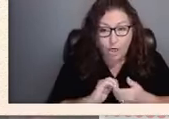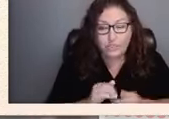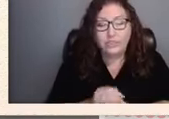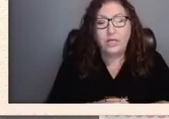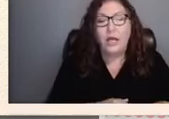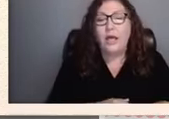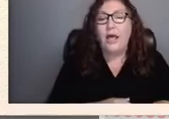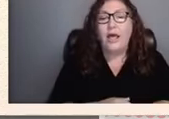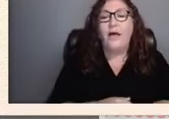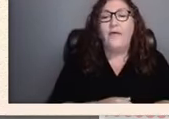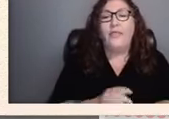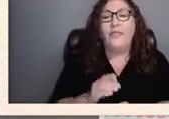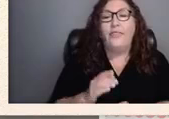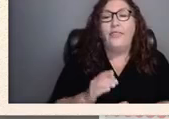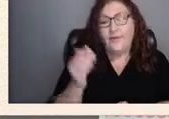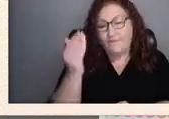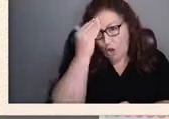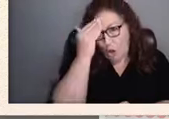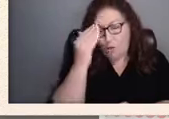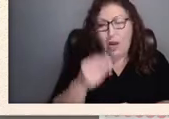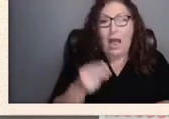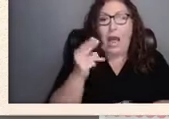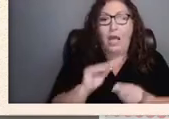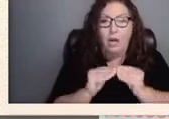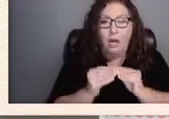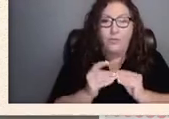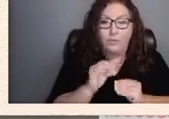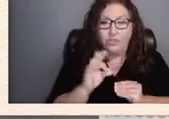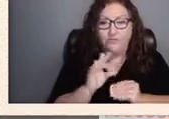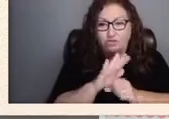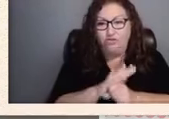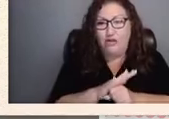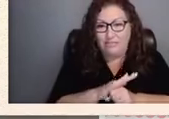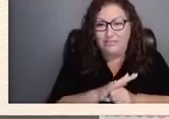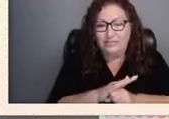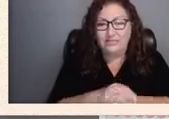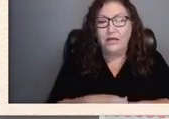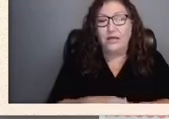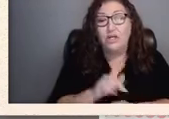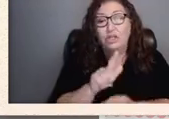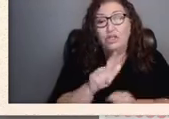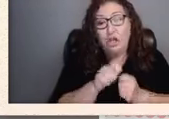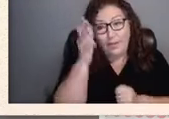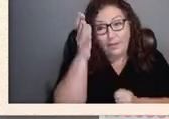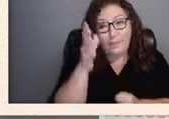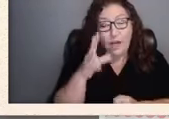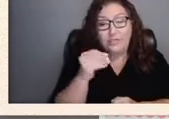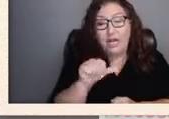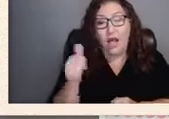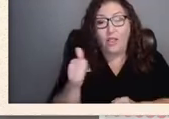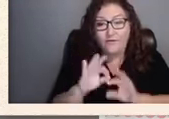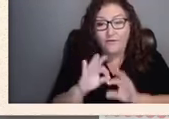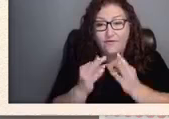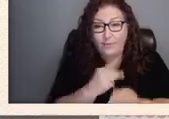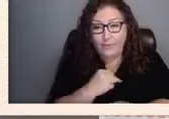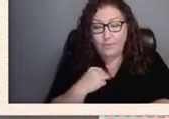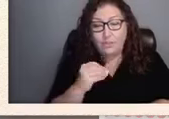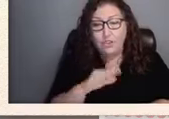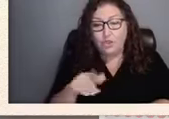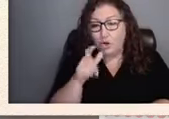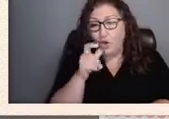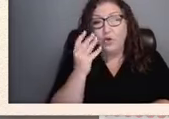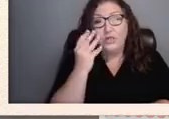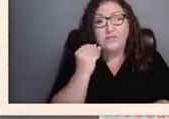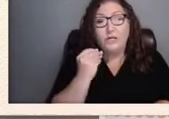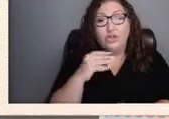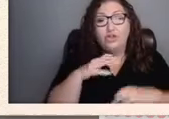known higher rates of distress during this time. Certainly, parents and other individual family members and children children who are experiencing grief due